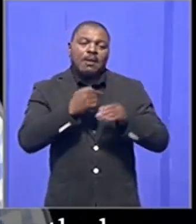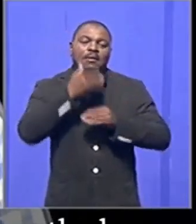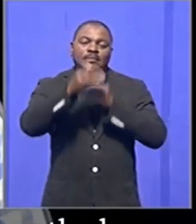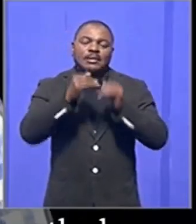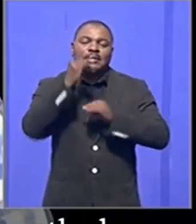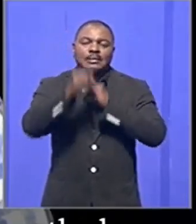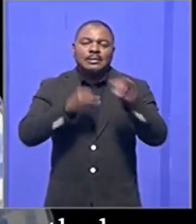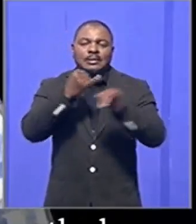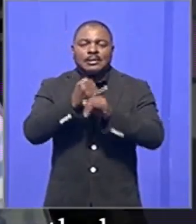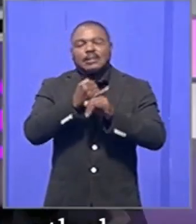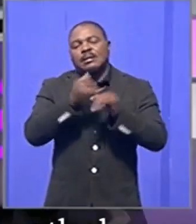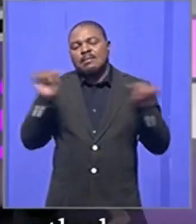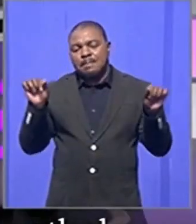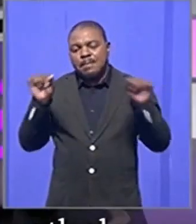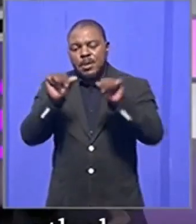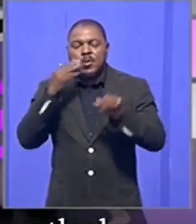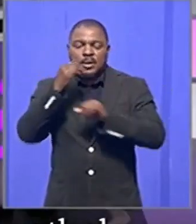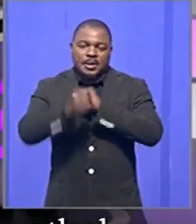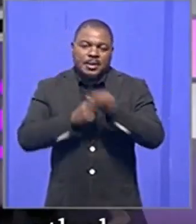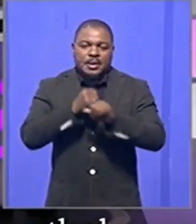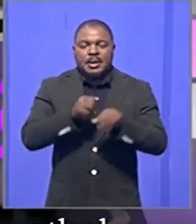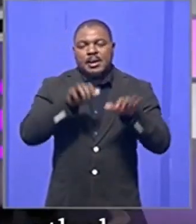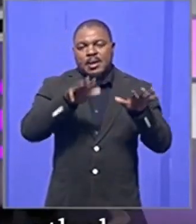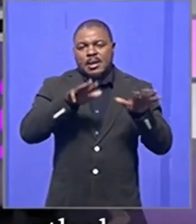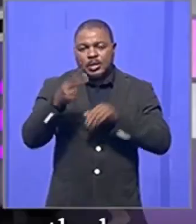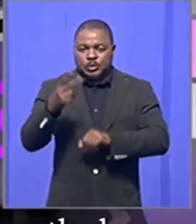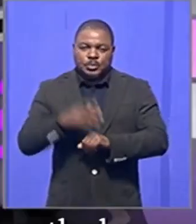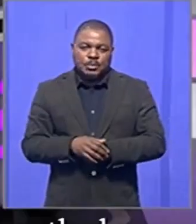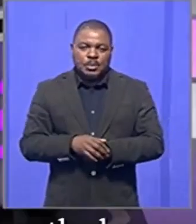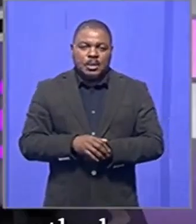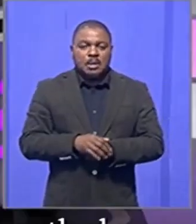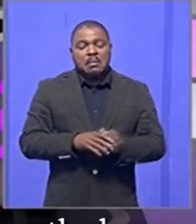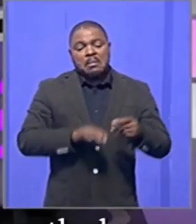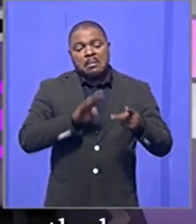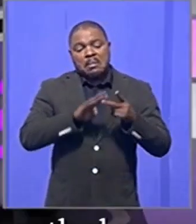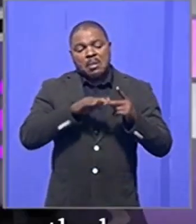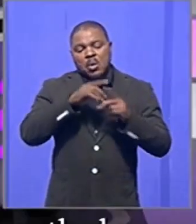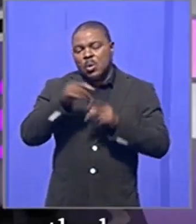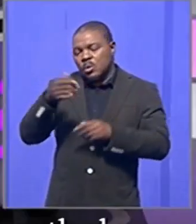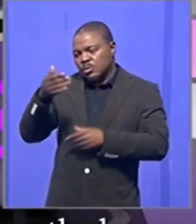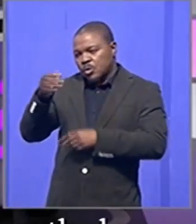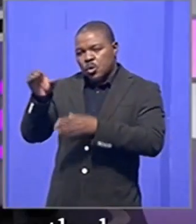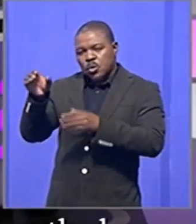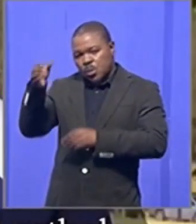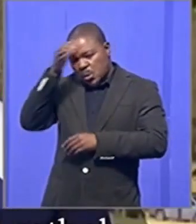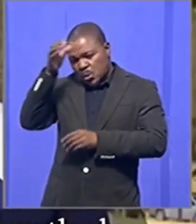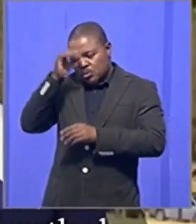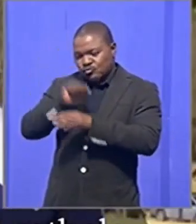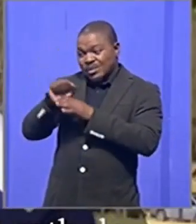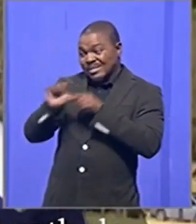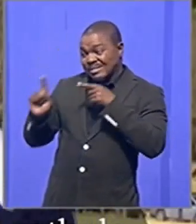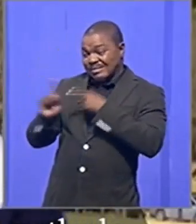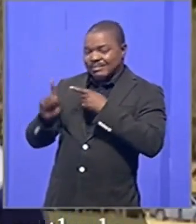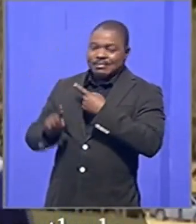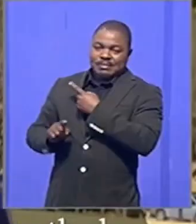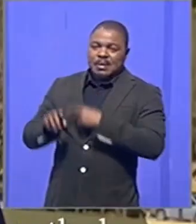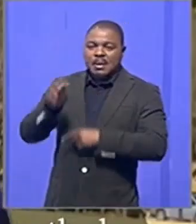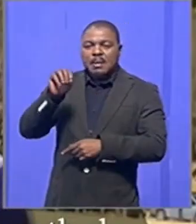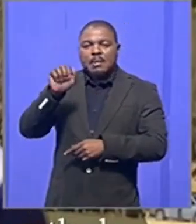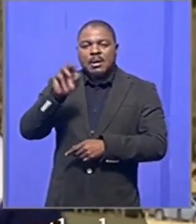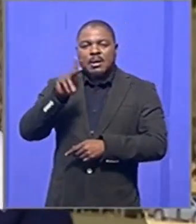ka 1992. Yo mongwe wa dibapadi tšeo di tlhatlhilwego ke Shabalala ke Max Maponyane. Bafana was playing